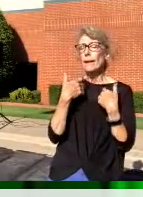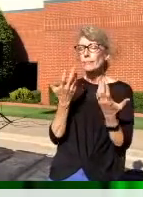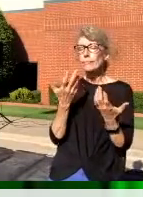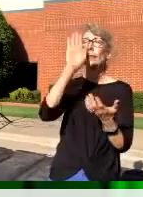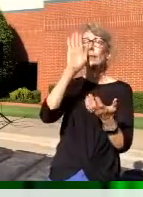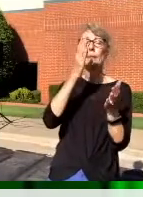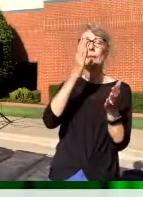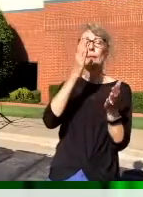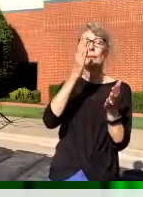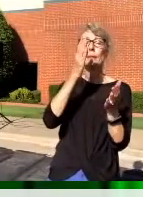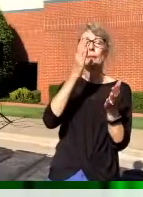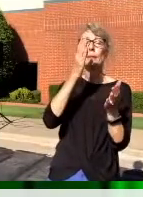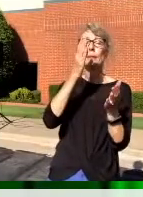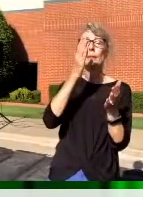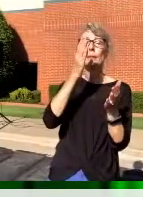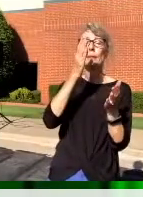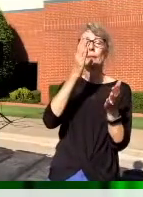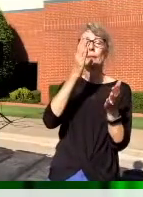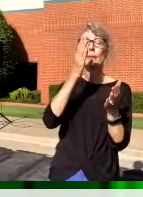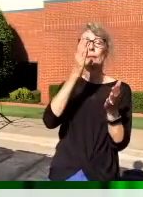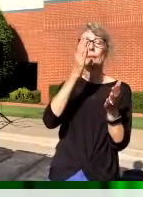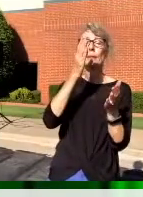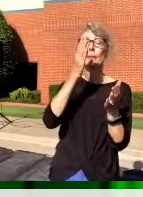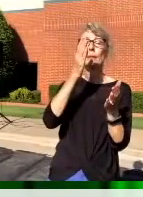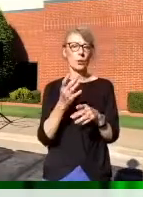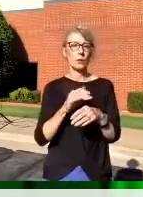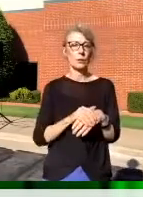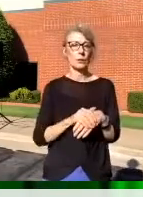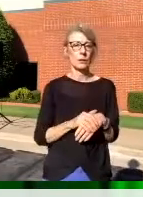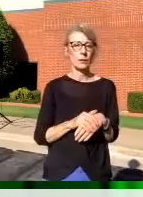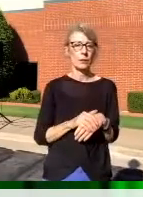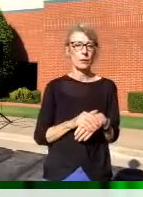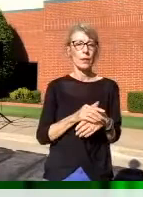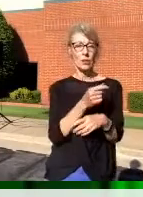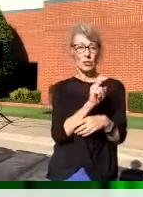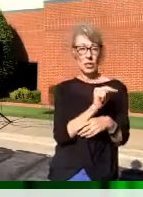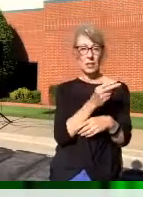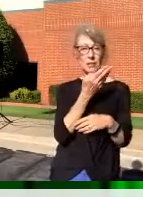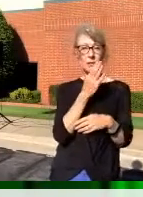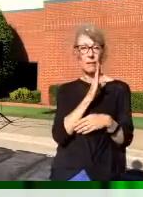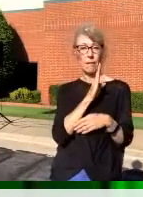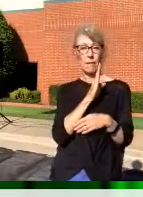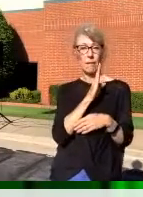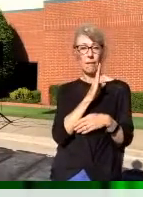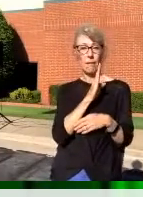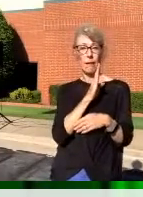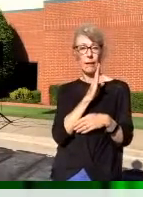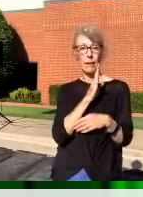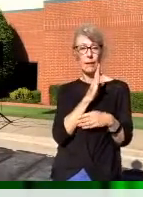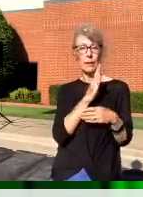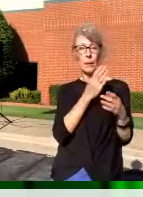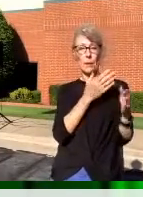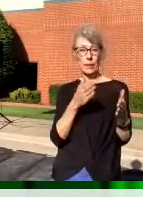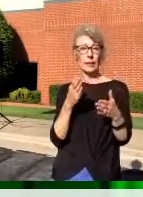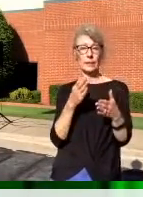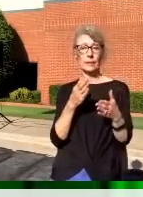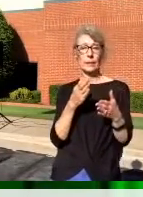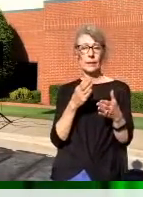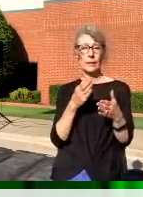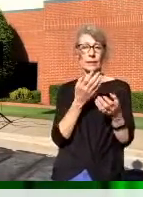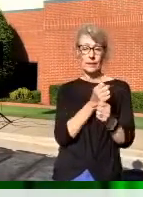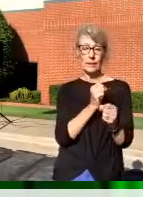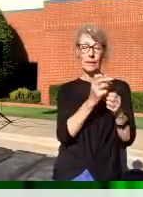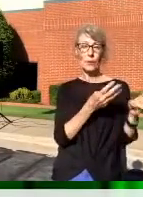Genesis 12. I'm going to bless Abraham. Abraham's going to bless the world. It's that promise designed in a building. That's